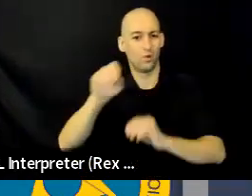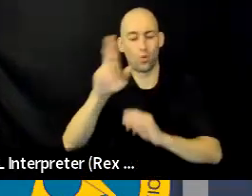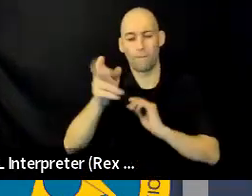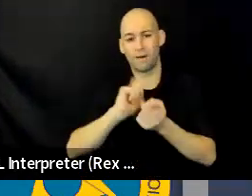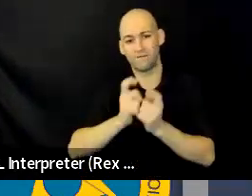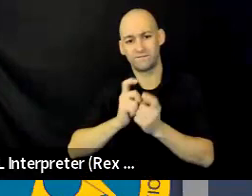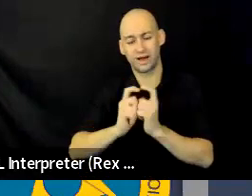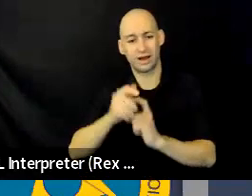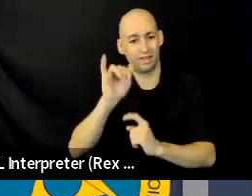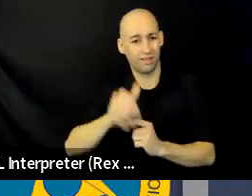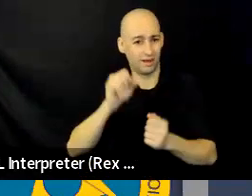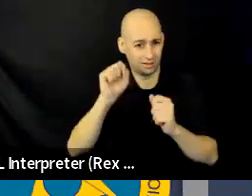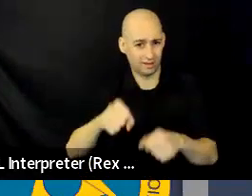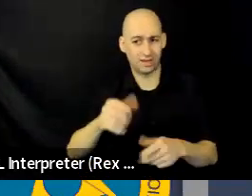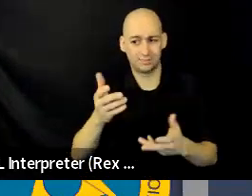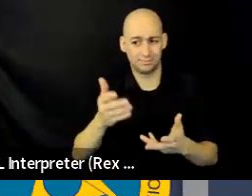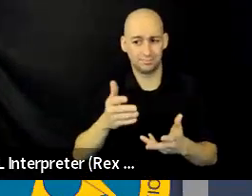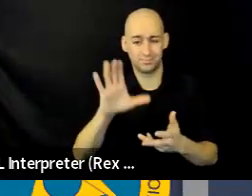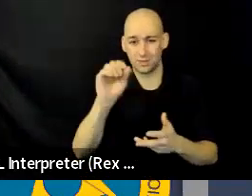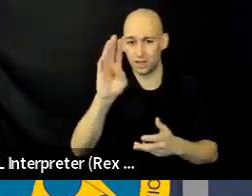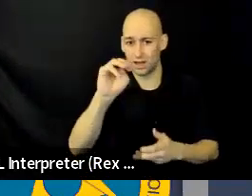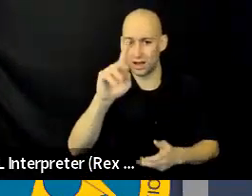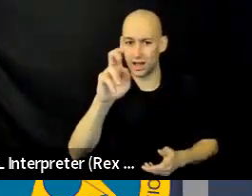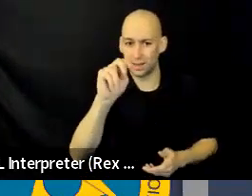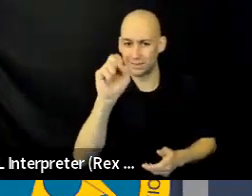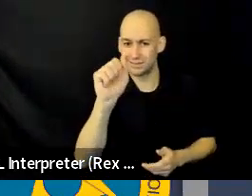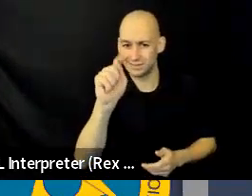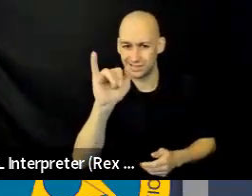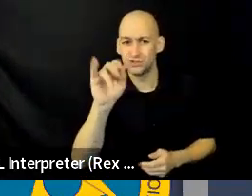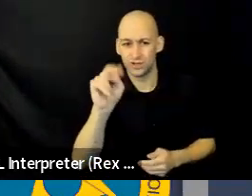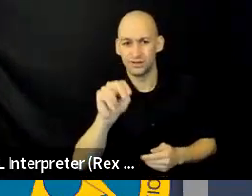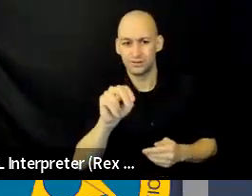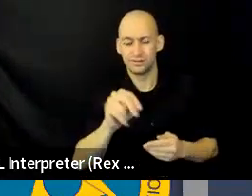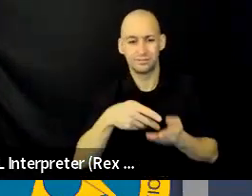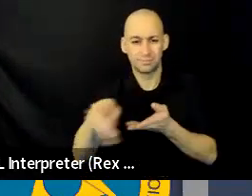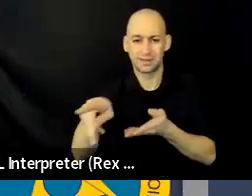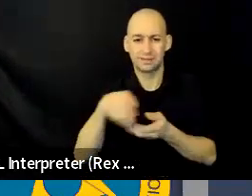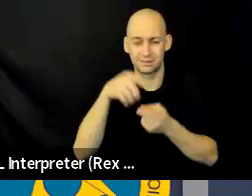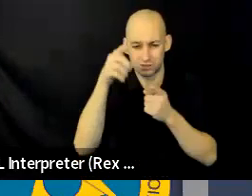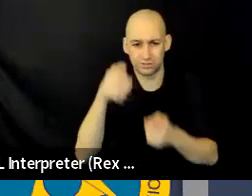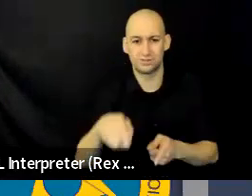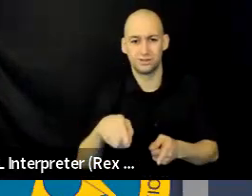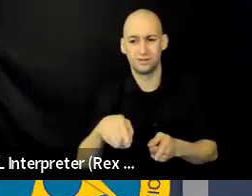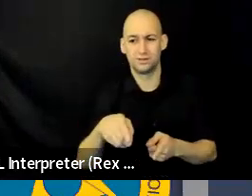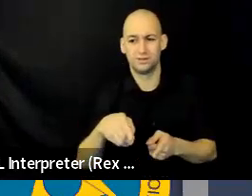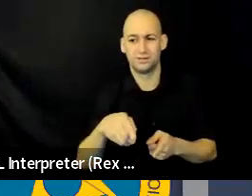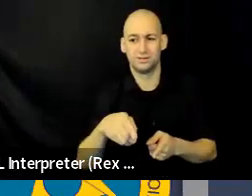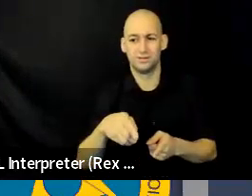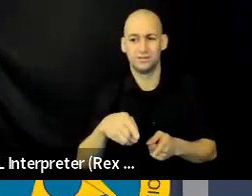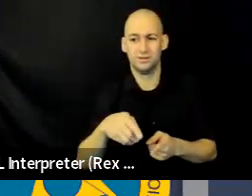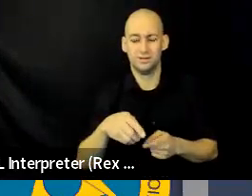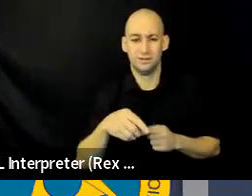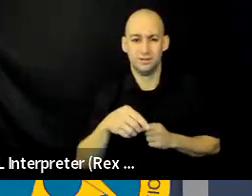could be that really comes back to a compensation decision. So again, we're happy to work and make